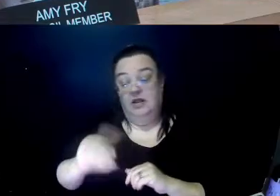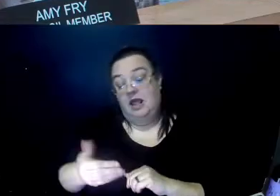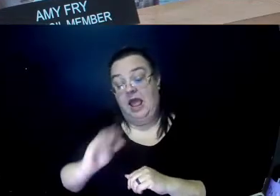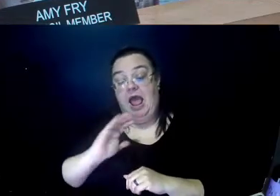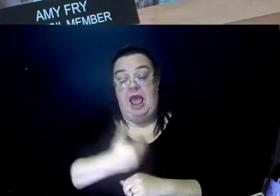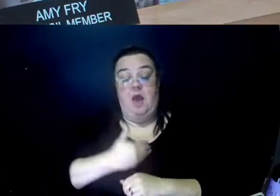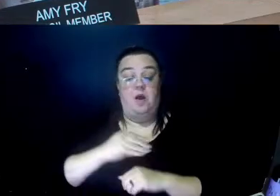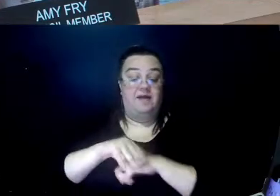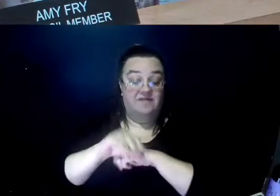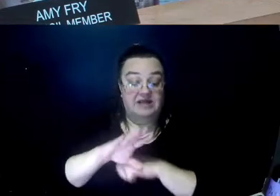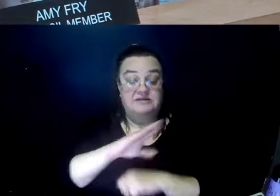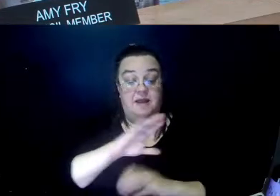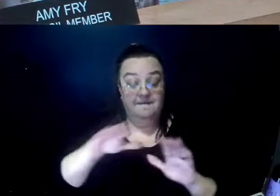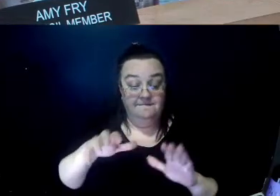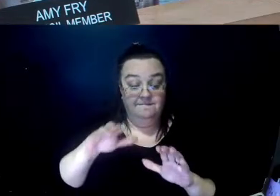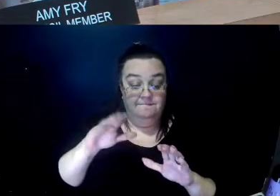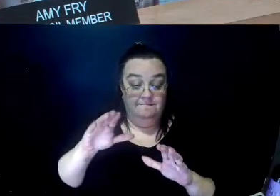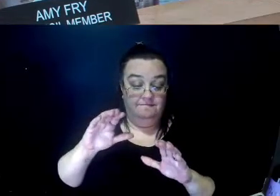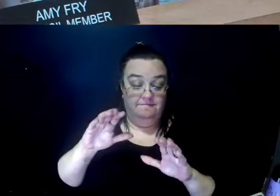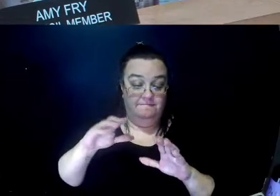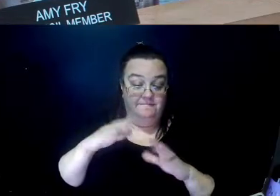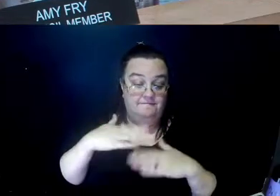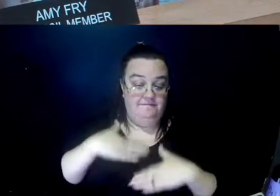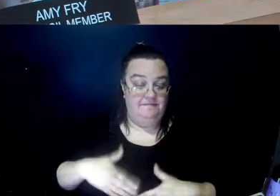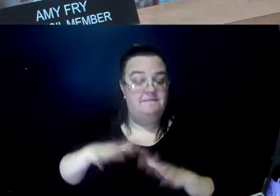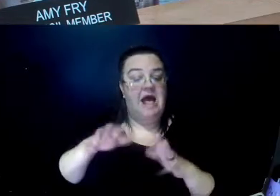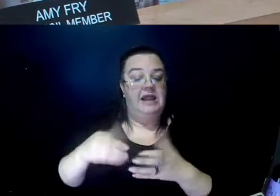Green Infrastructure Committee and Cheverly Planning Board.